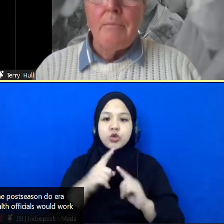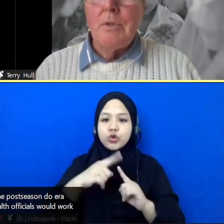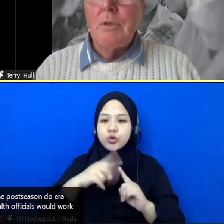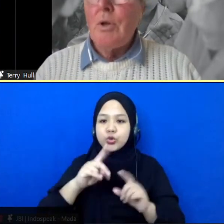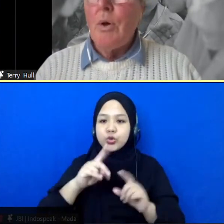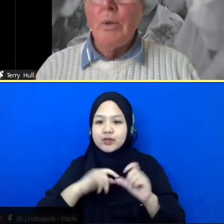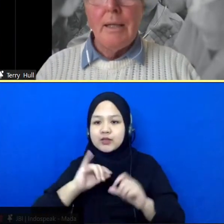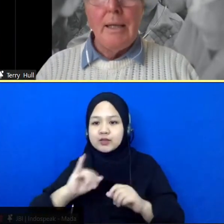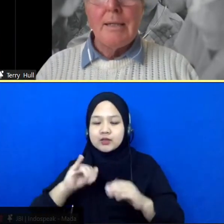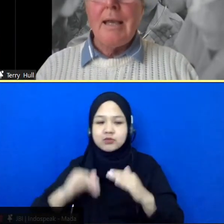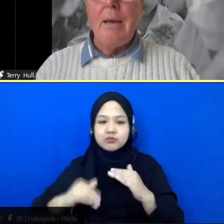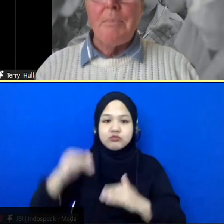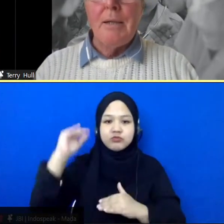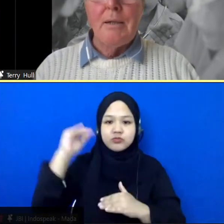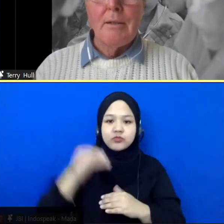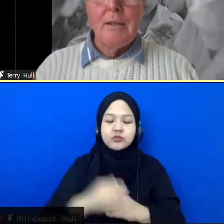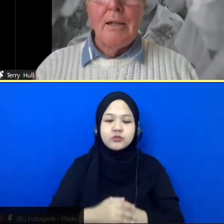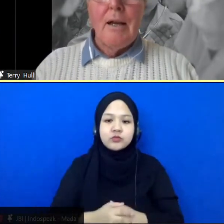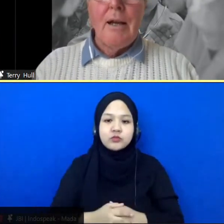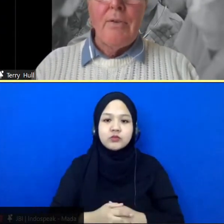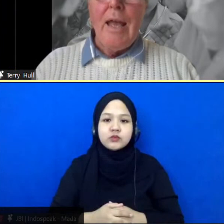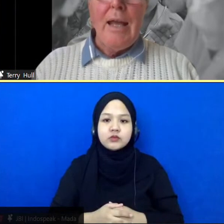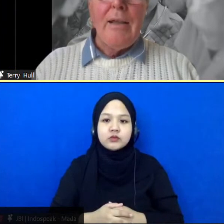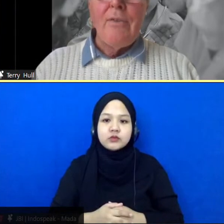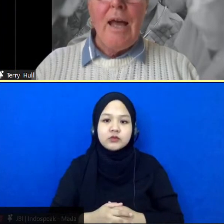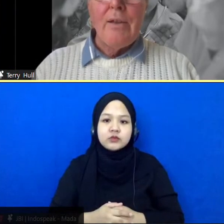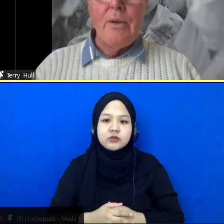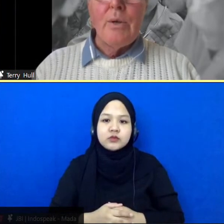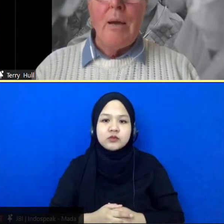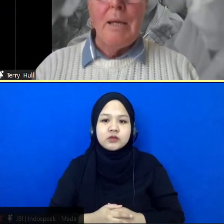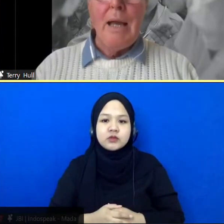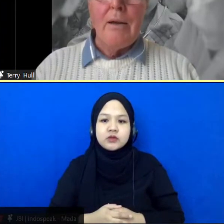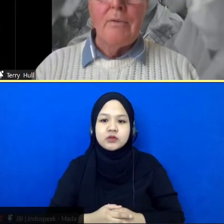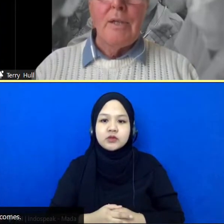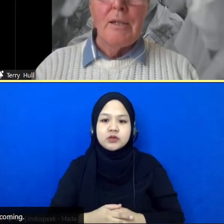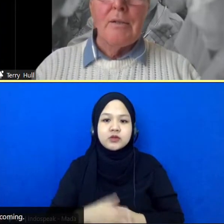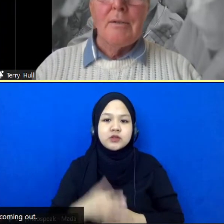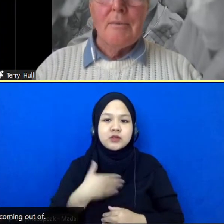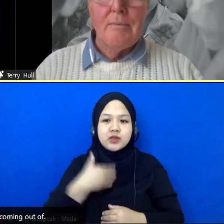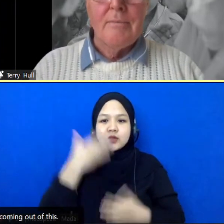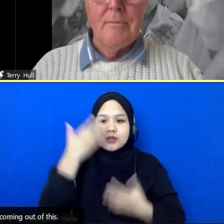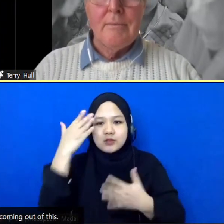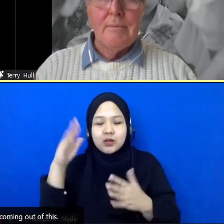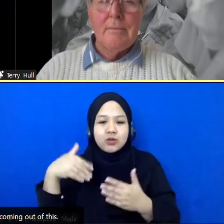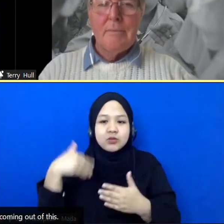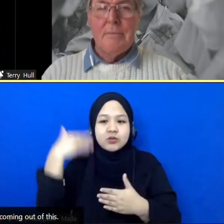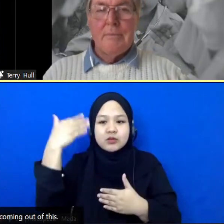I am totally skeptical of any value coming out of this.